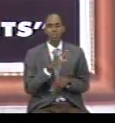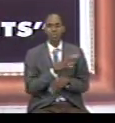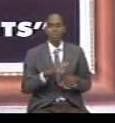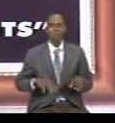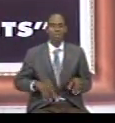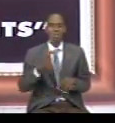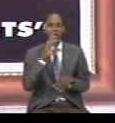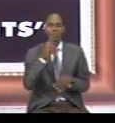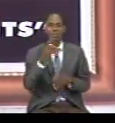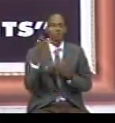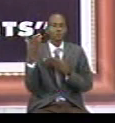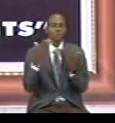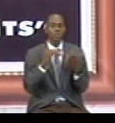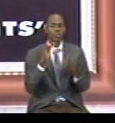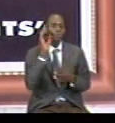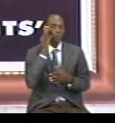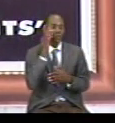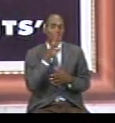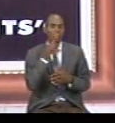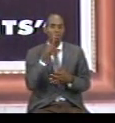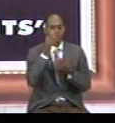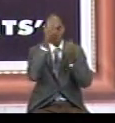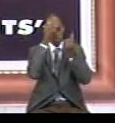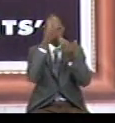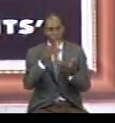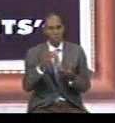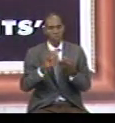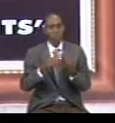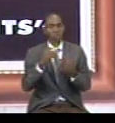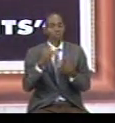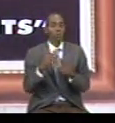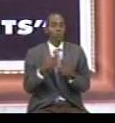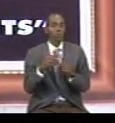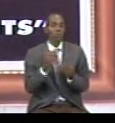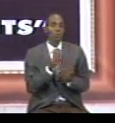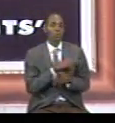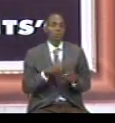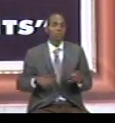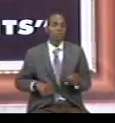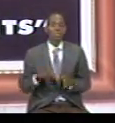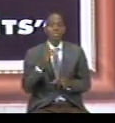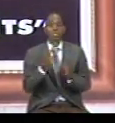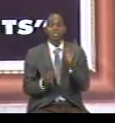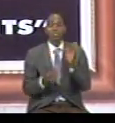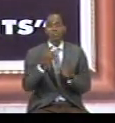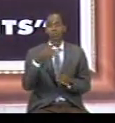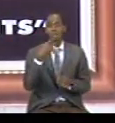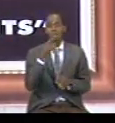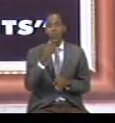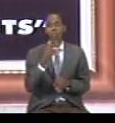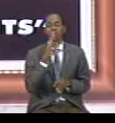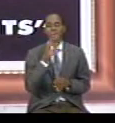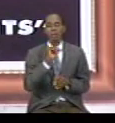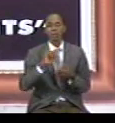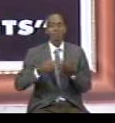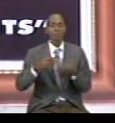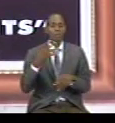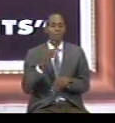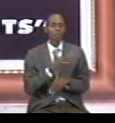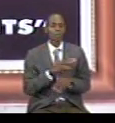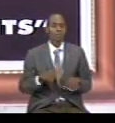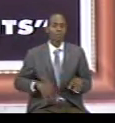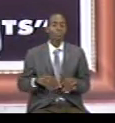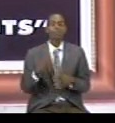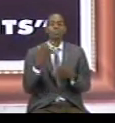the word of the Lord? If you say you're a friend of Christ, are you trustworthy? What's the privilege of the people who are